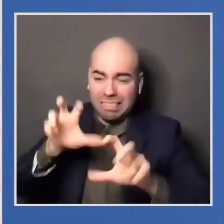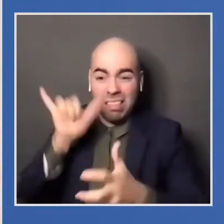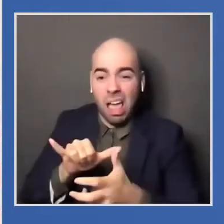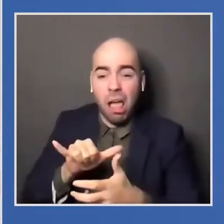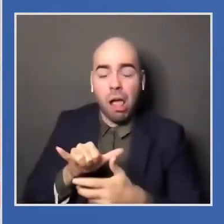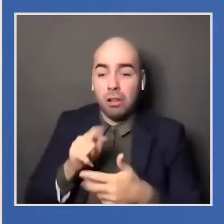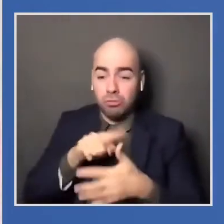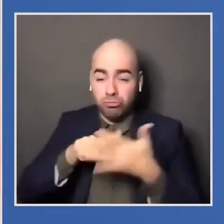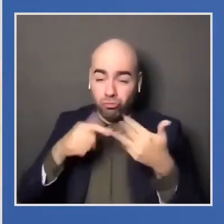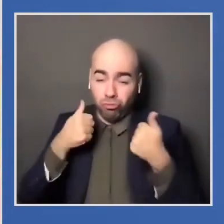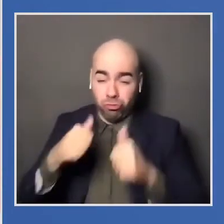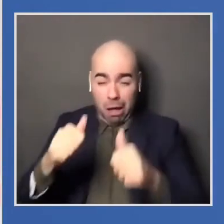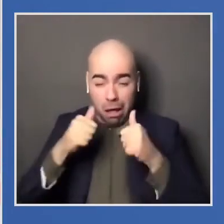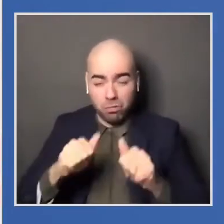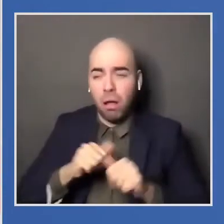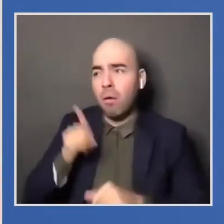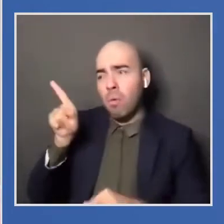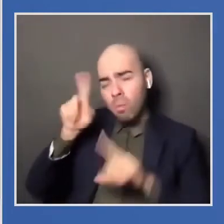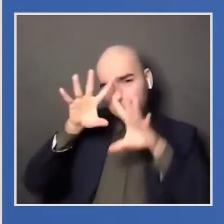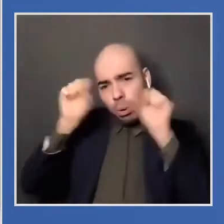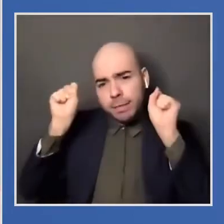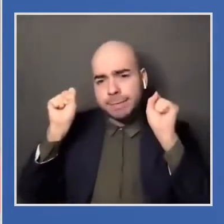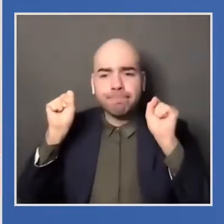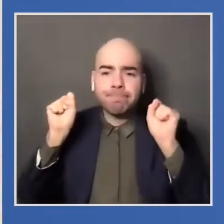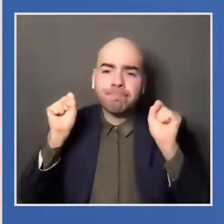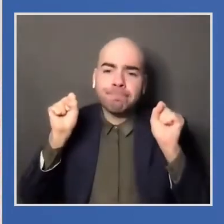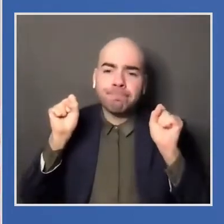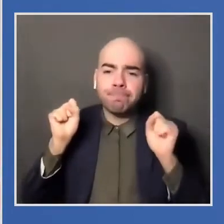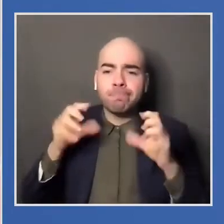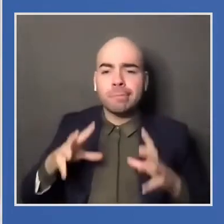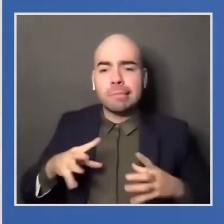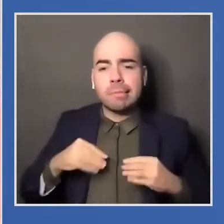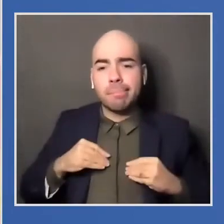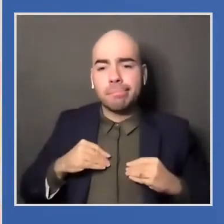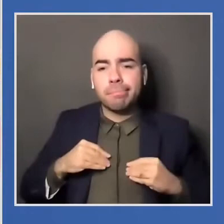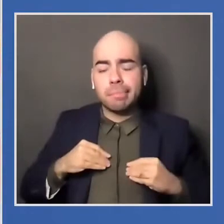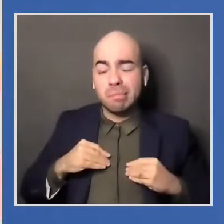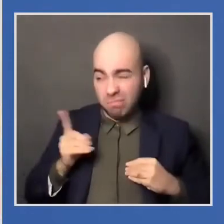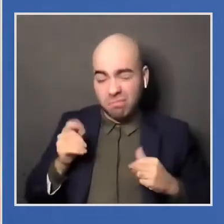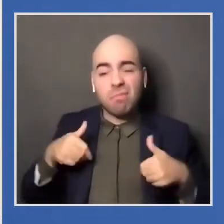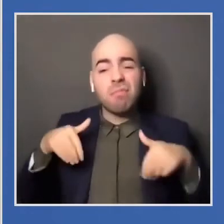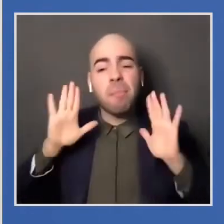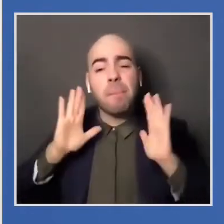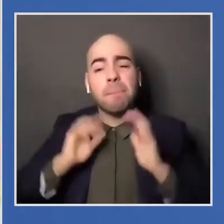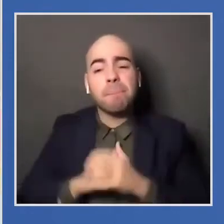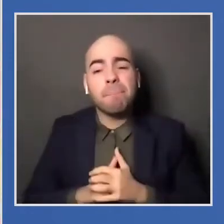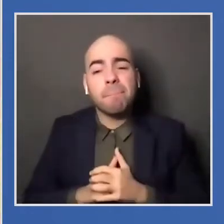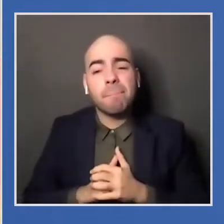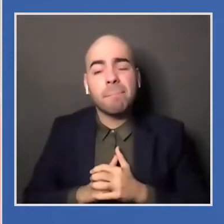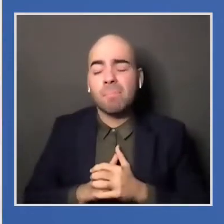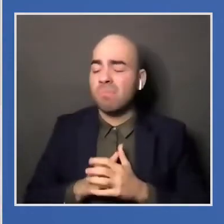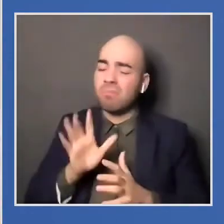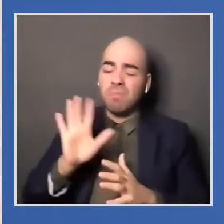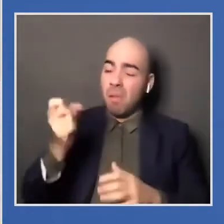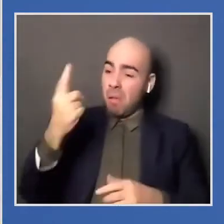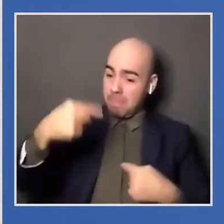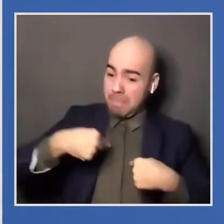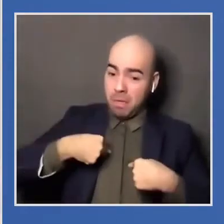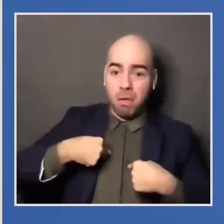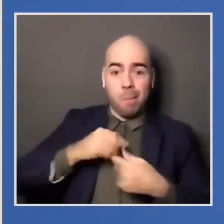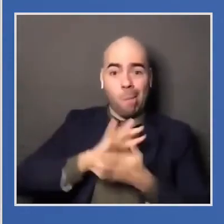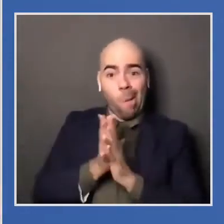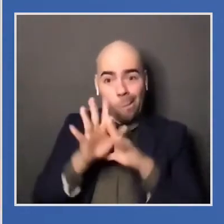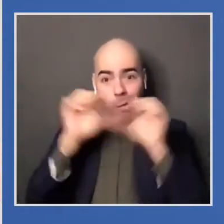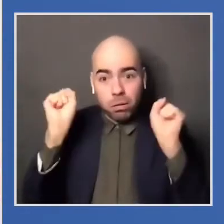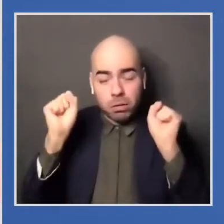and we will control this virus. As president, I will never wave the white flag of surrender.